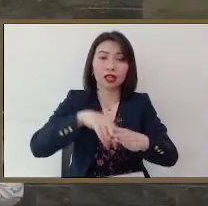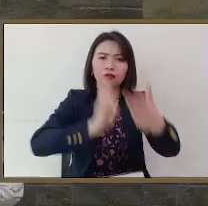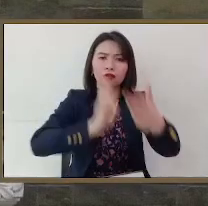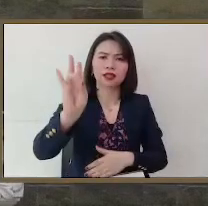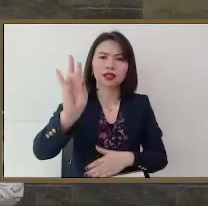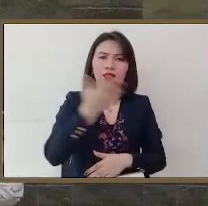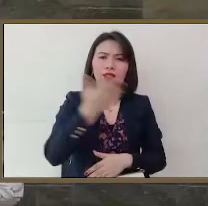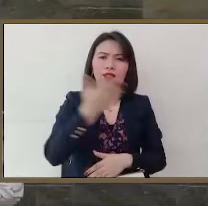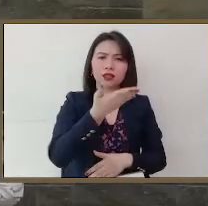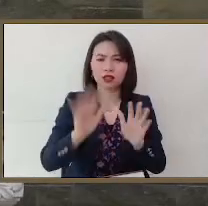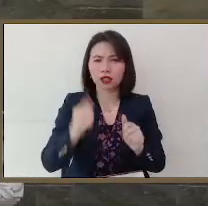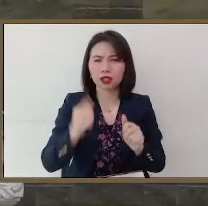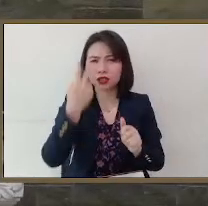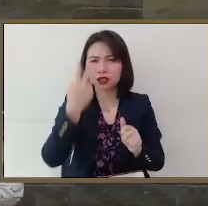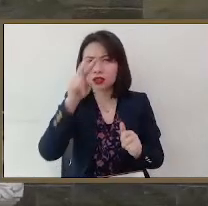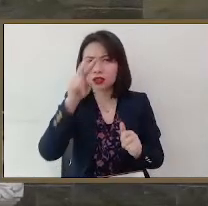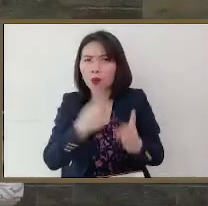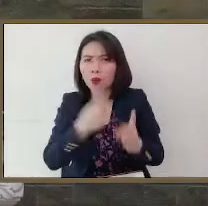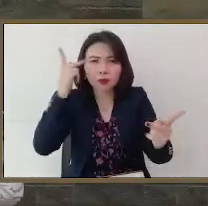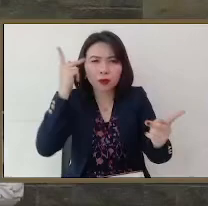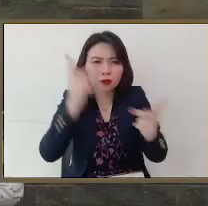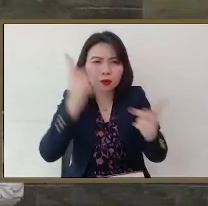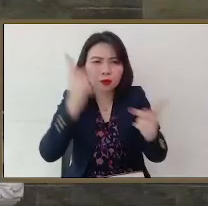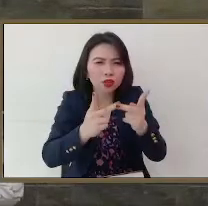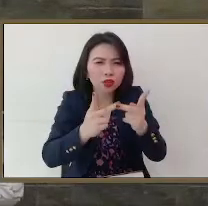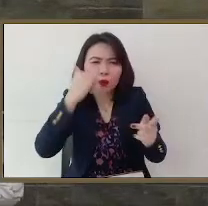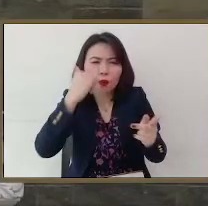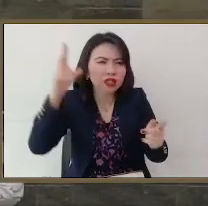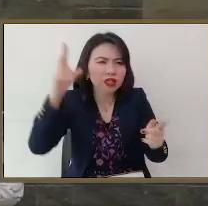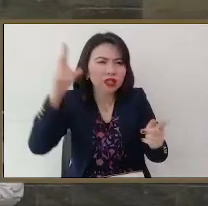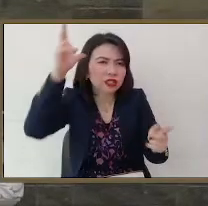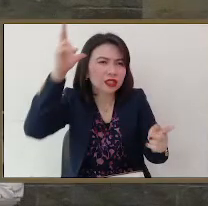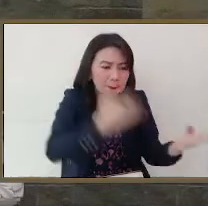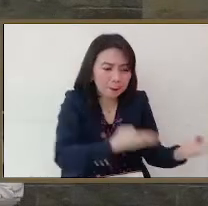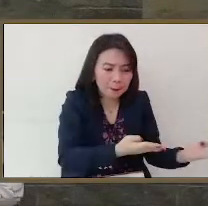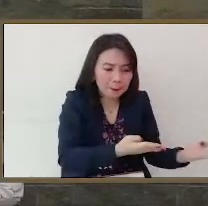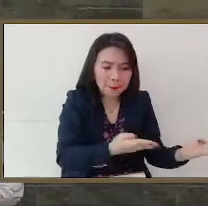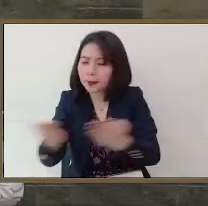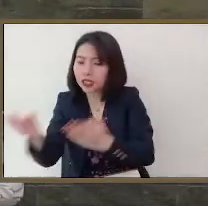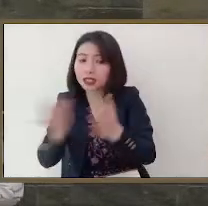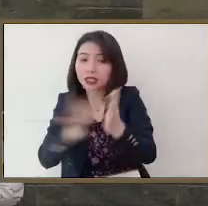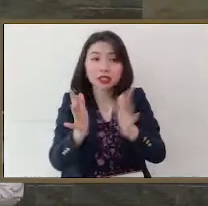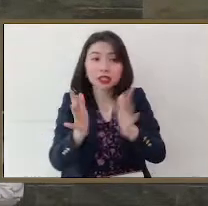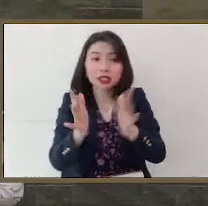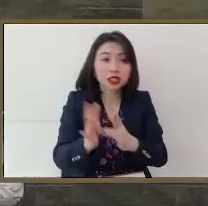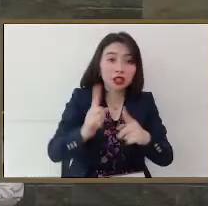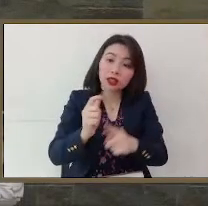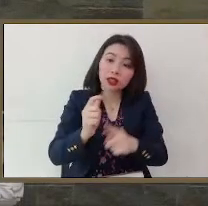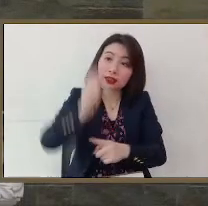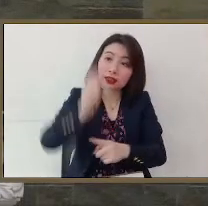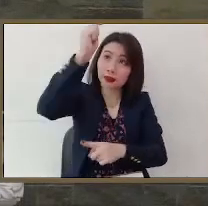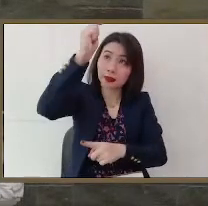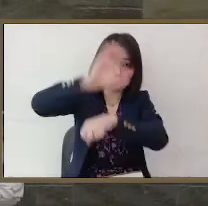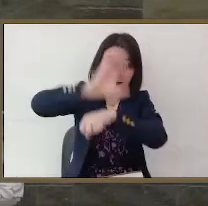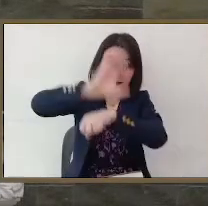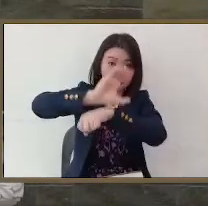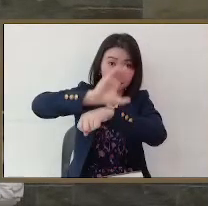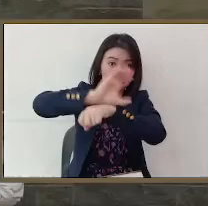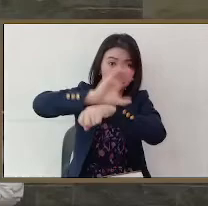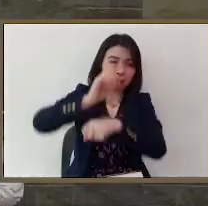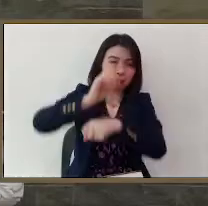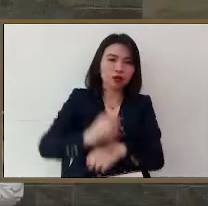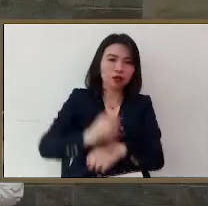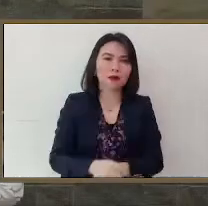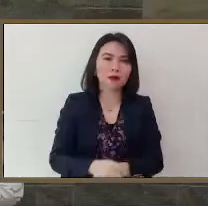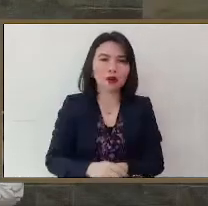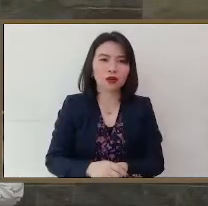ano ang purpose, kung bakit siya dinala ng Diablo doon sa top ng templo. Alright? The Bible says in verse